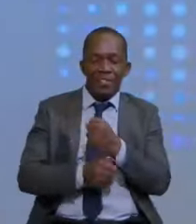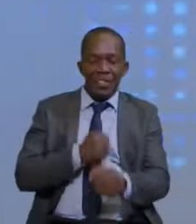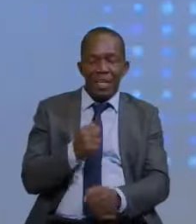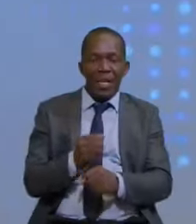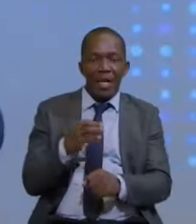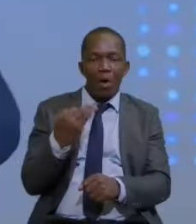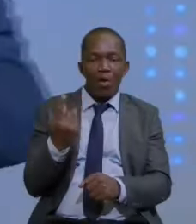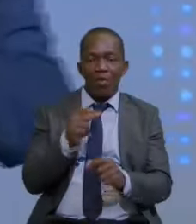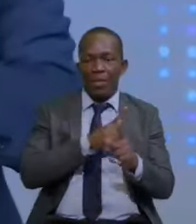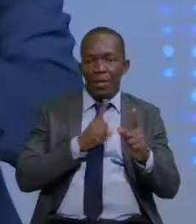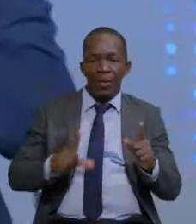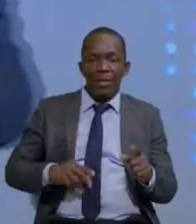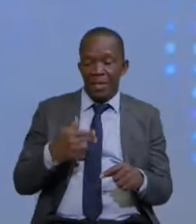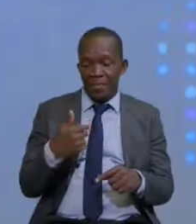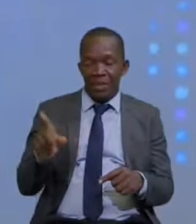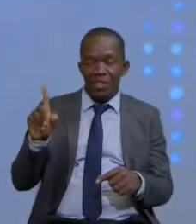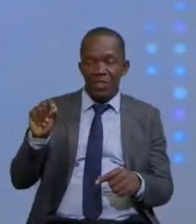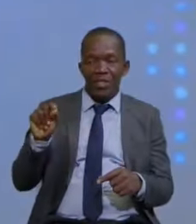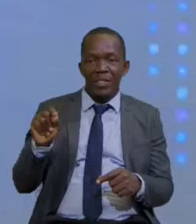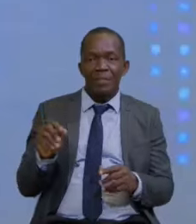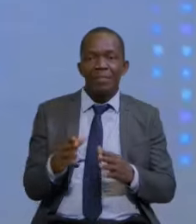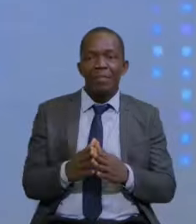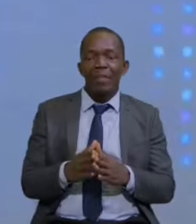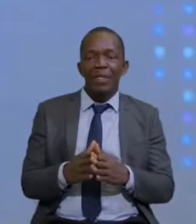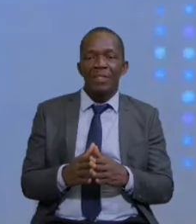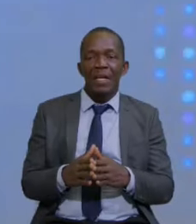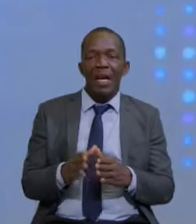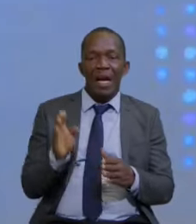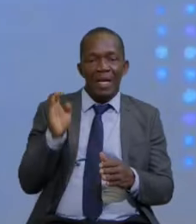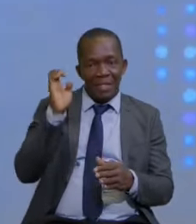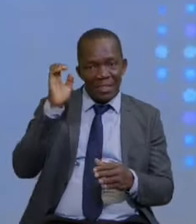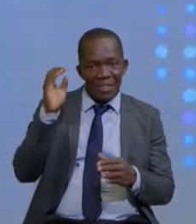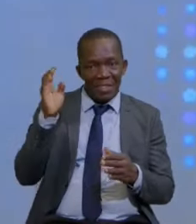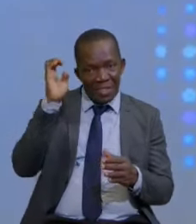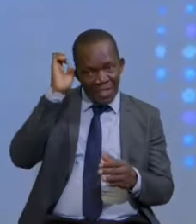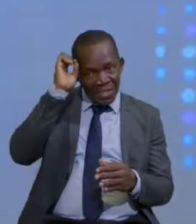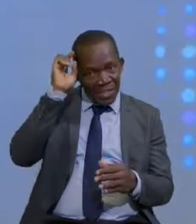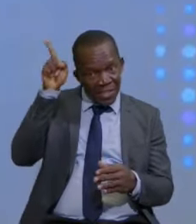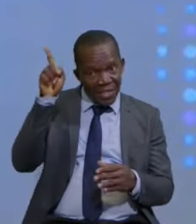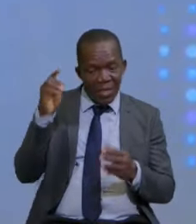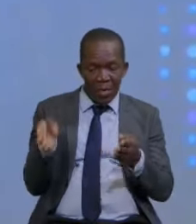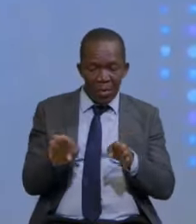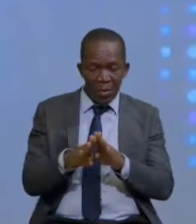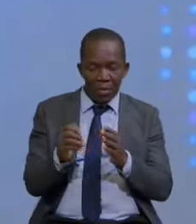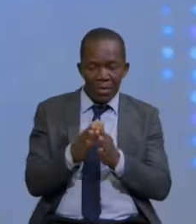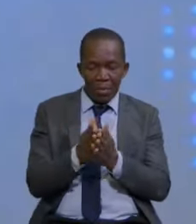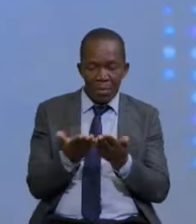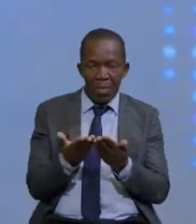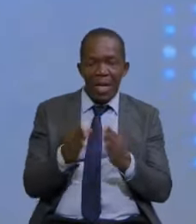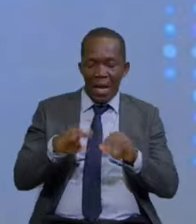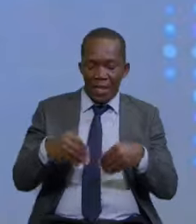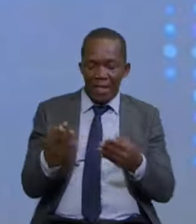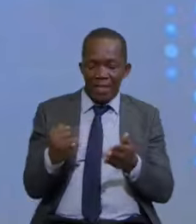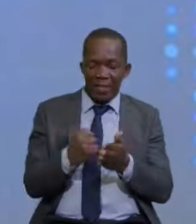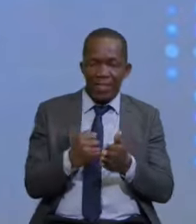verse 20 says, and he closed the book and he gave it again to the minister and sat